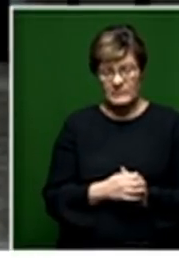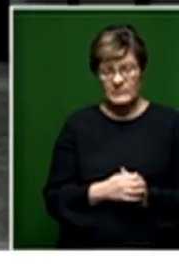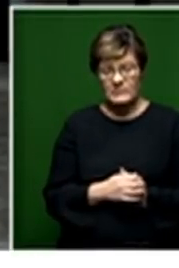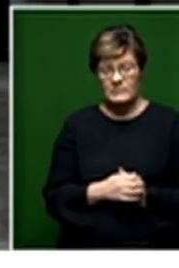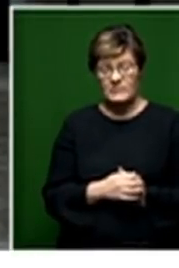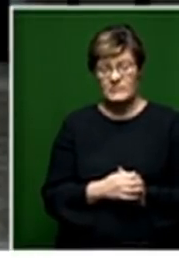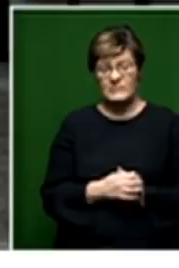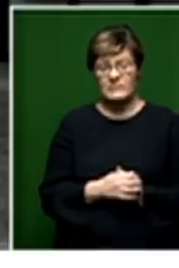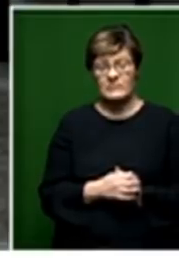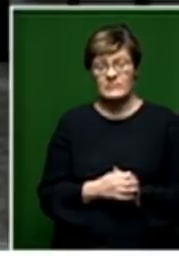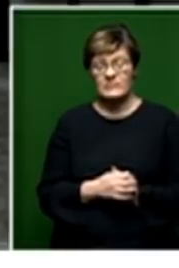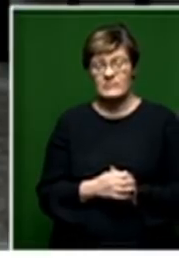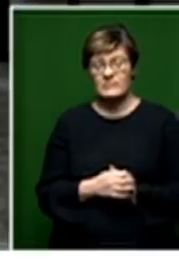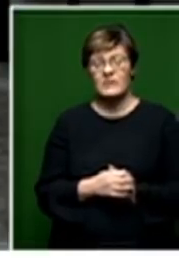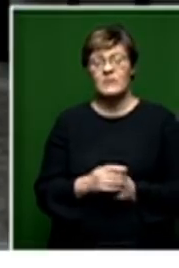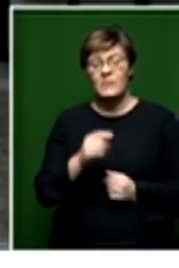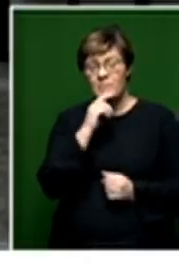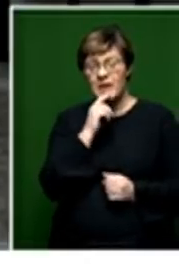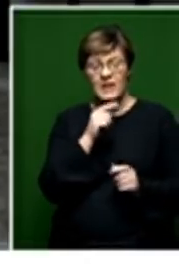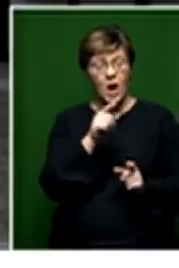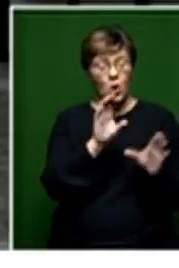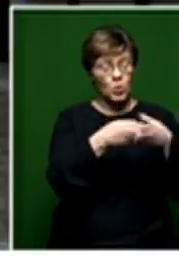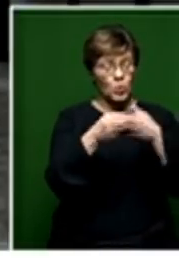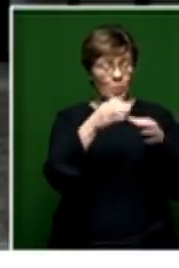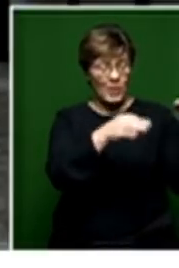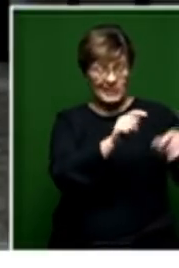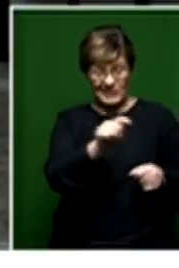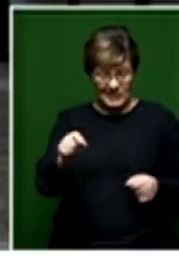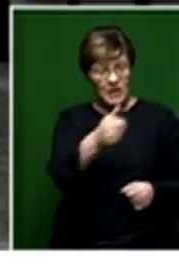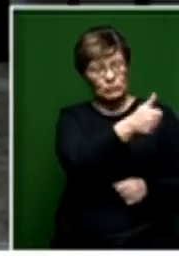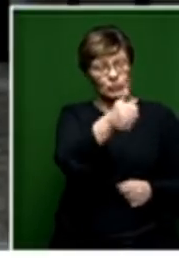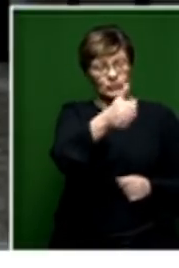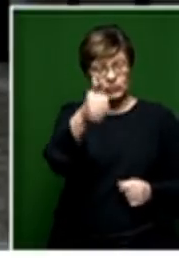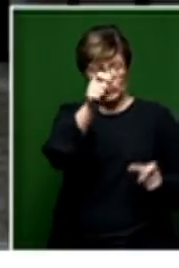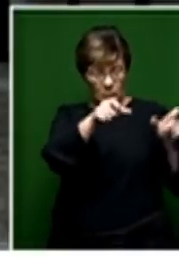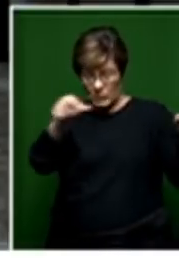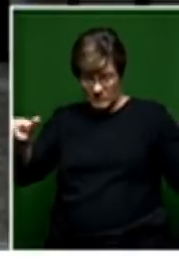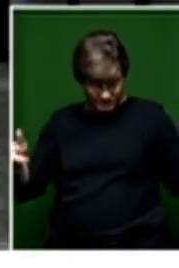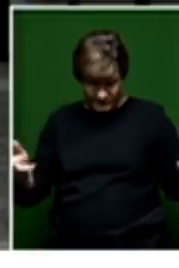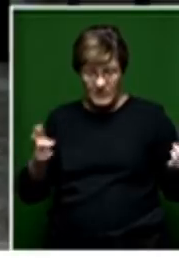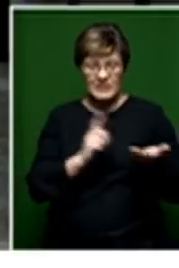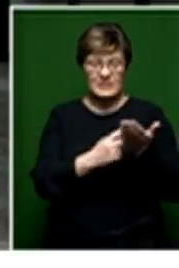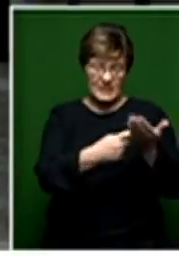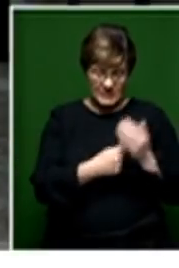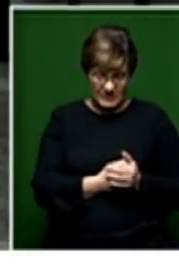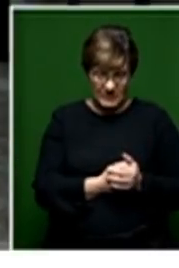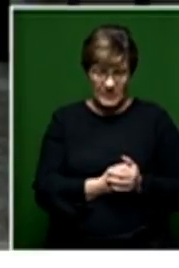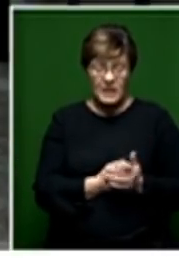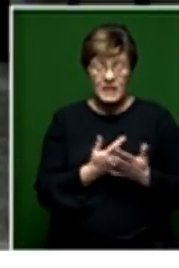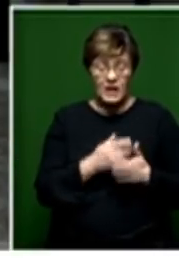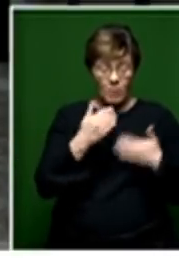will be speaking to the chief whips of parties. And then after that, after the entire process takes place, it will